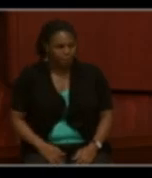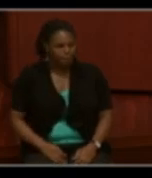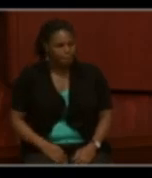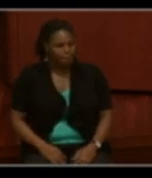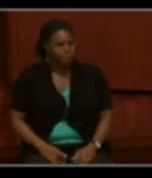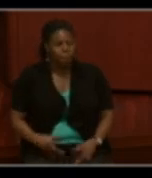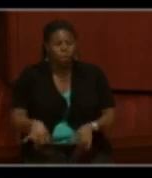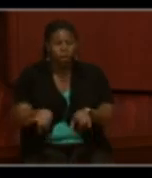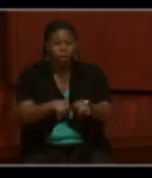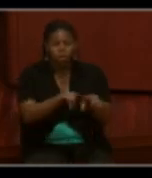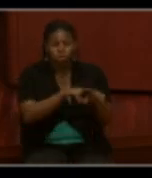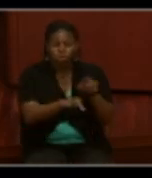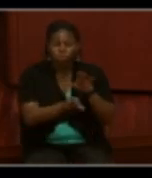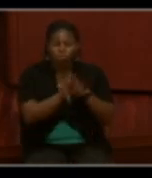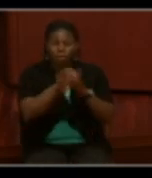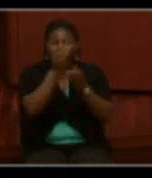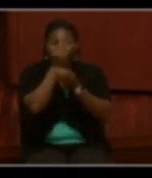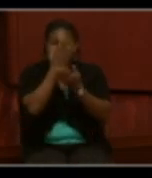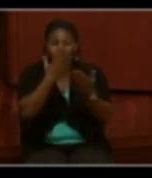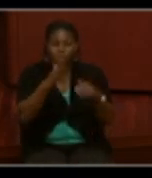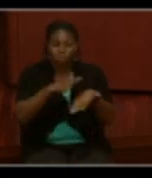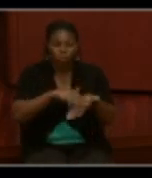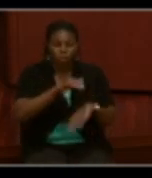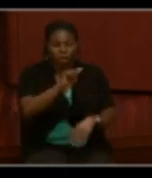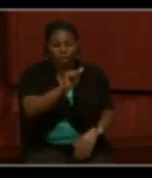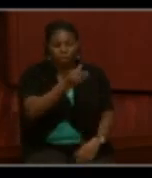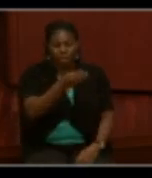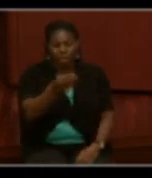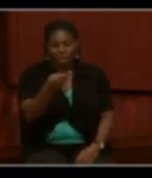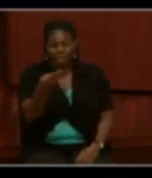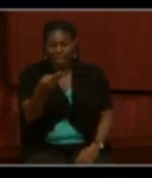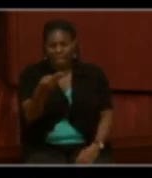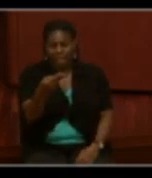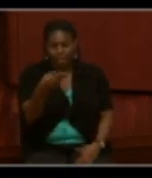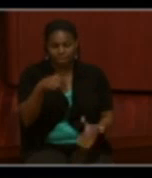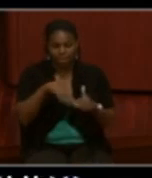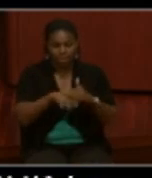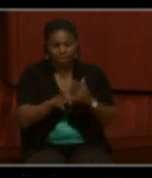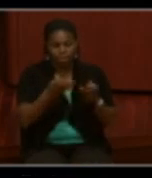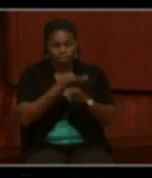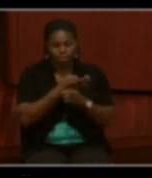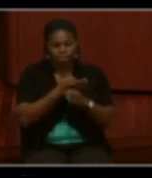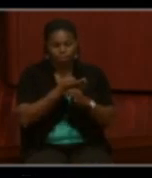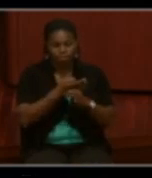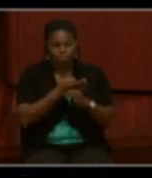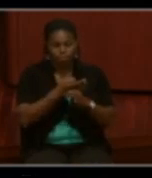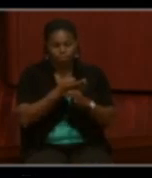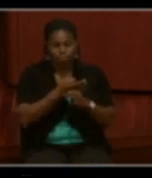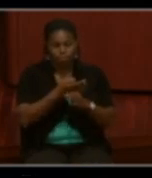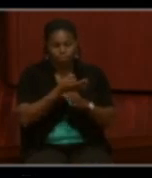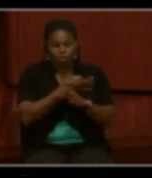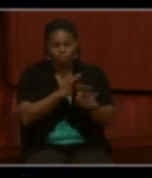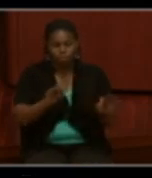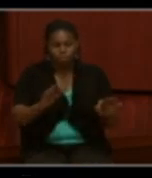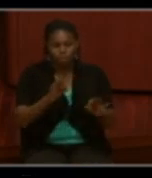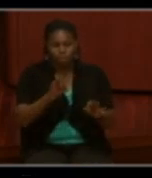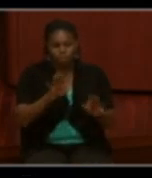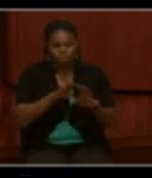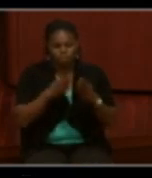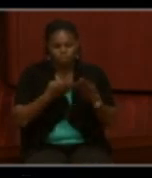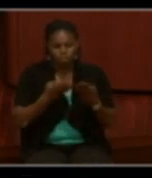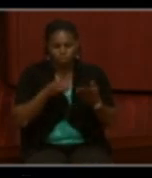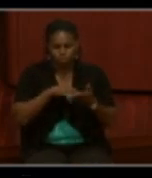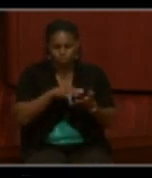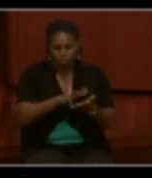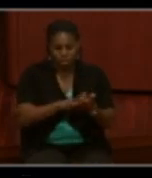Mm-hmm. I also found information on Alfred and Hannah in the Freedmen's Bureau records. For the Washington, D.C. field offices, there